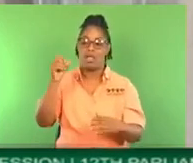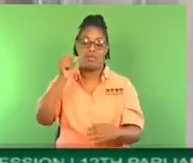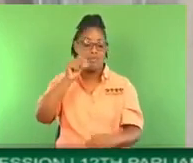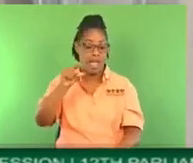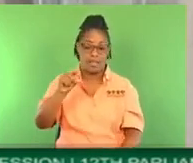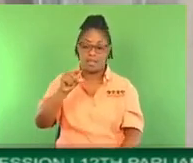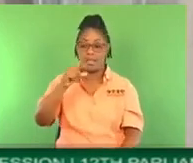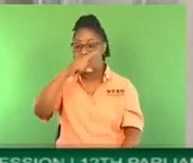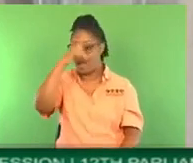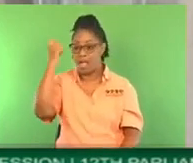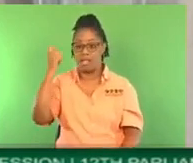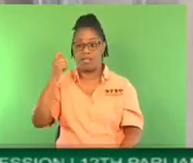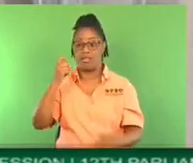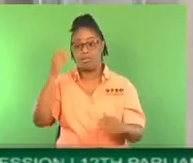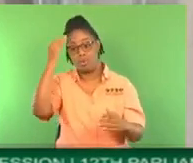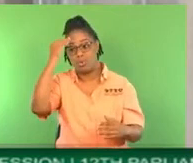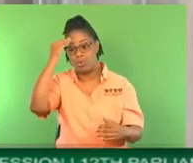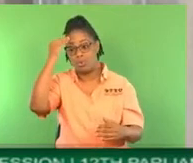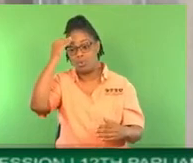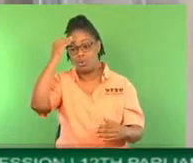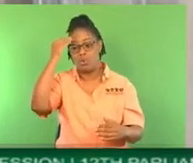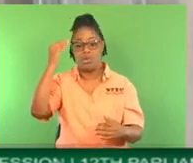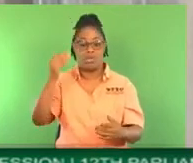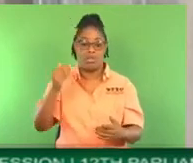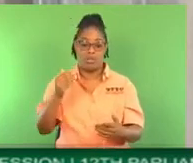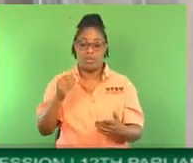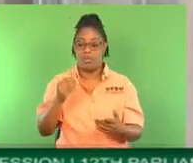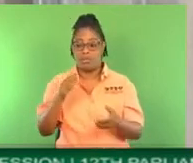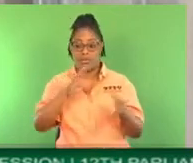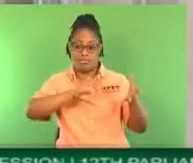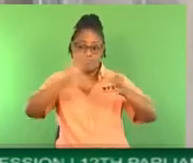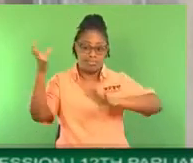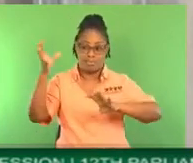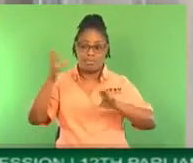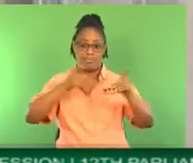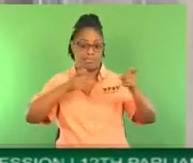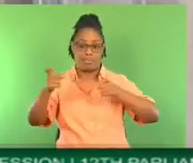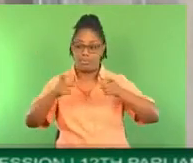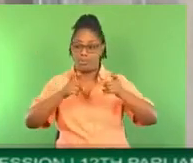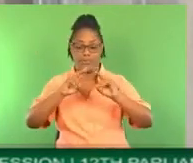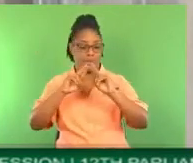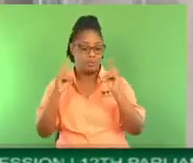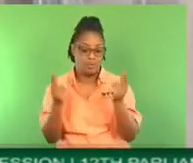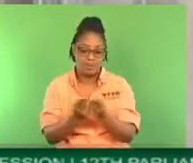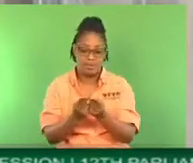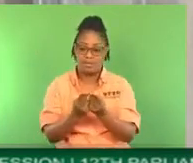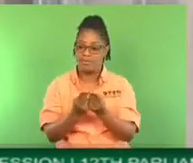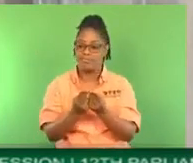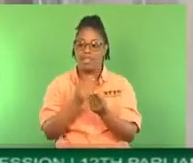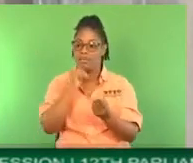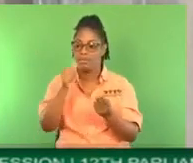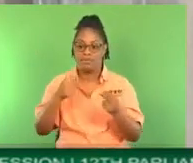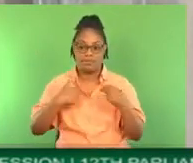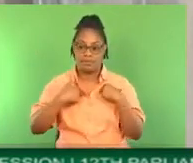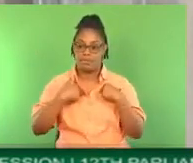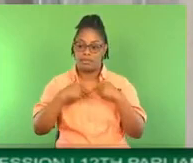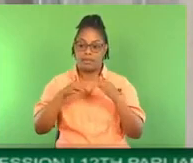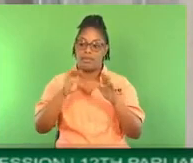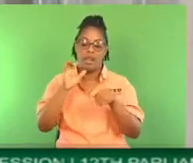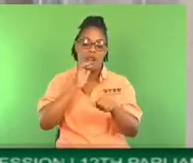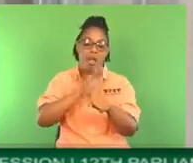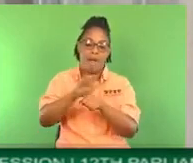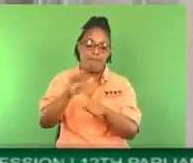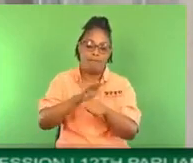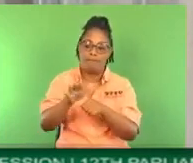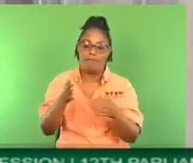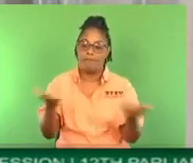fully aware that the disaster management unit is under-resourced, and many times many people are marooned. And although